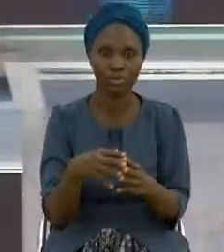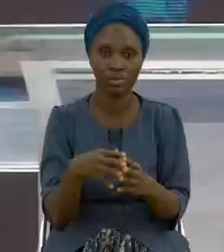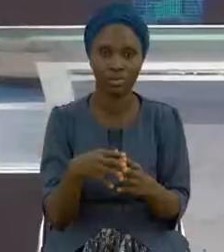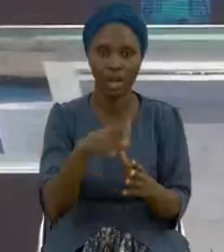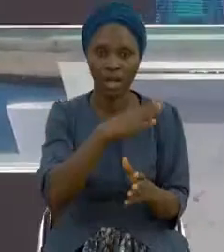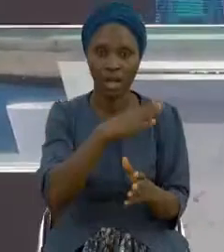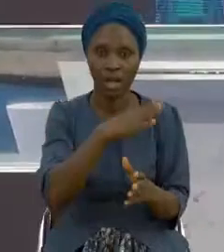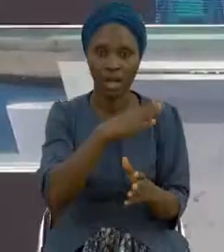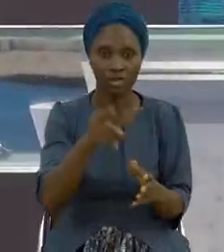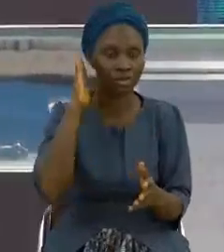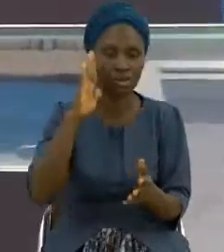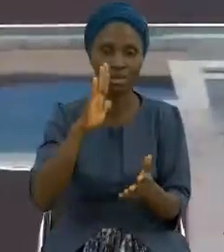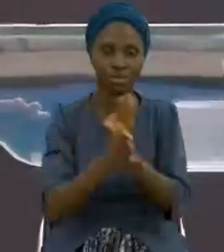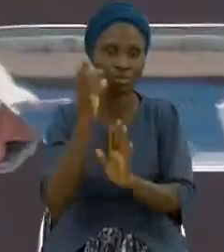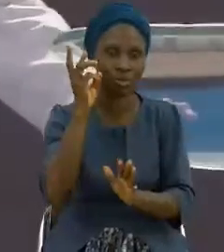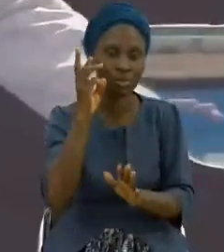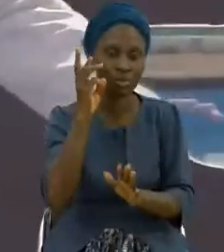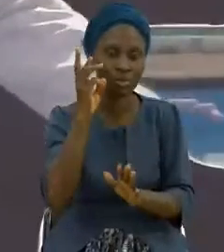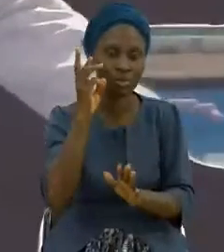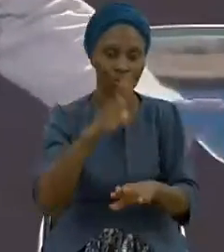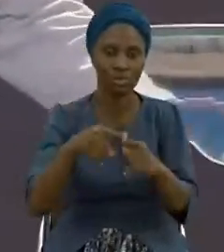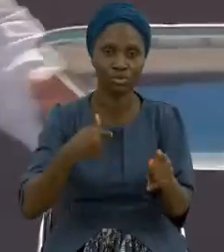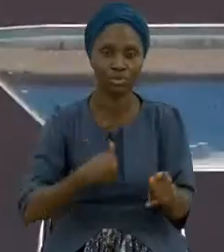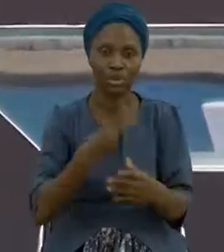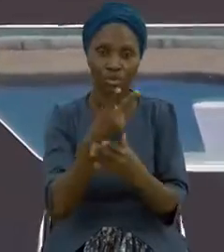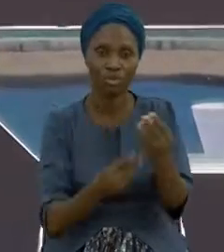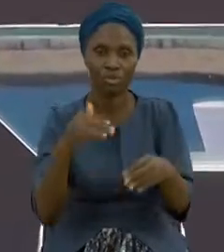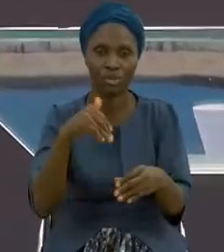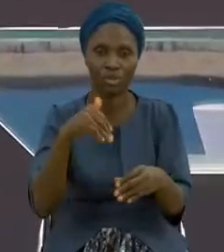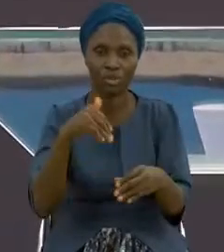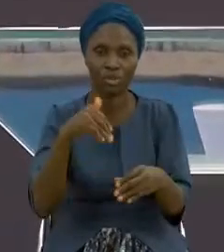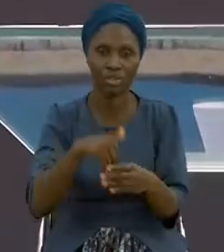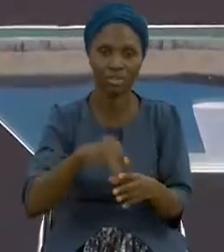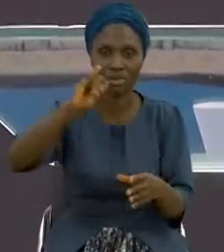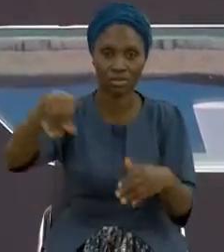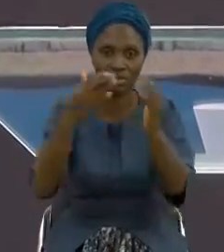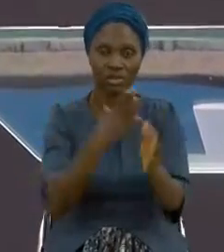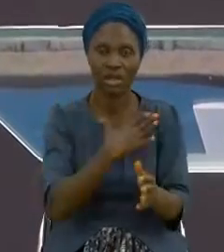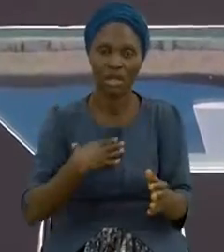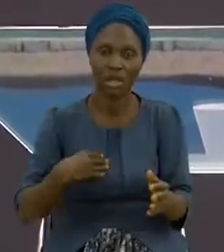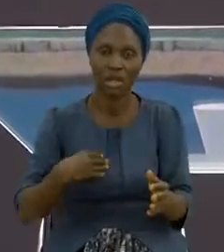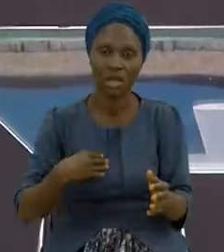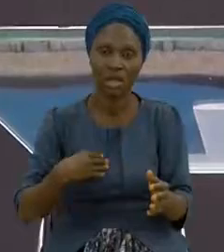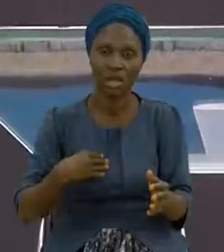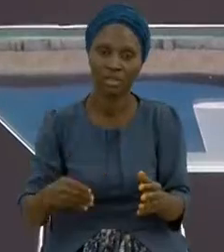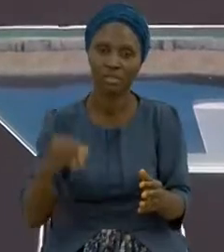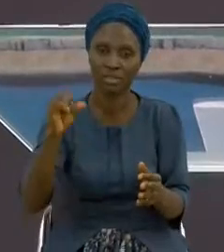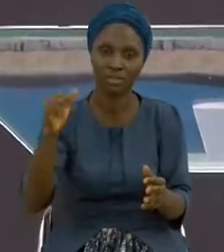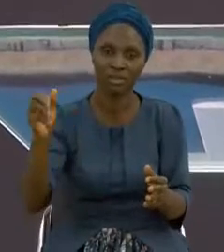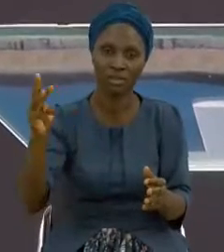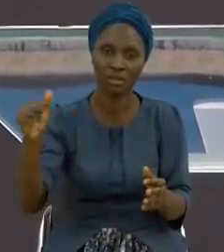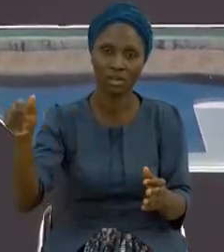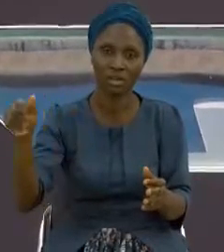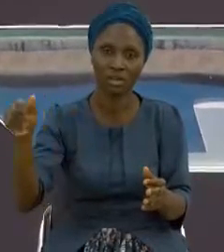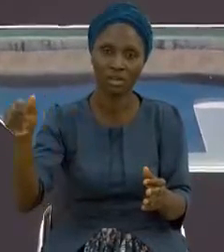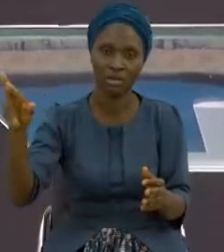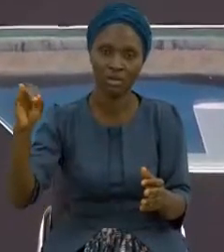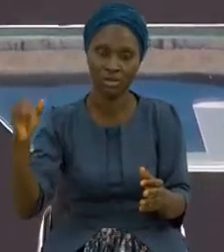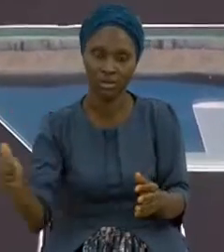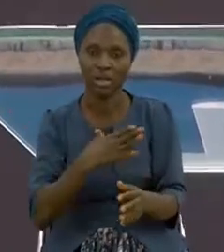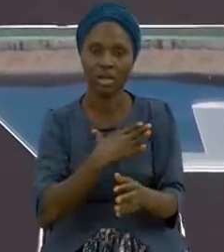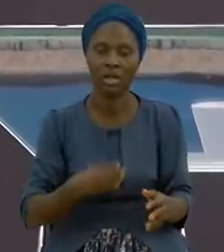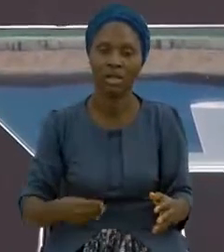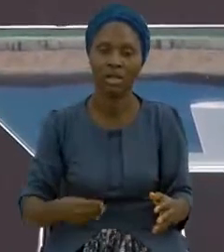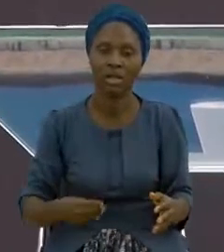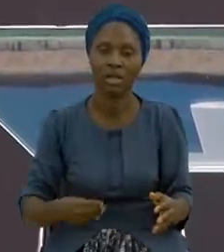and in Samaria, then to the uttermost part of the earth. They tarried, they prayed. The